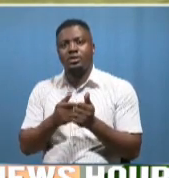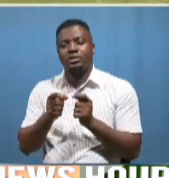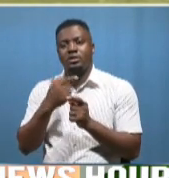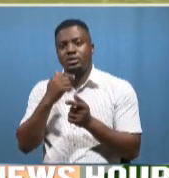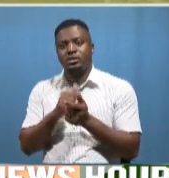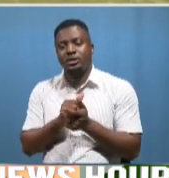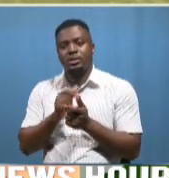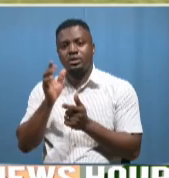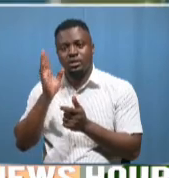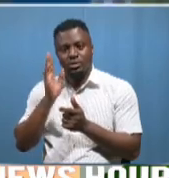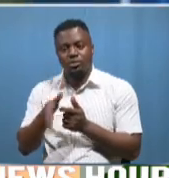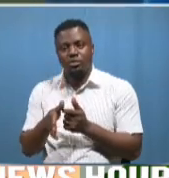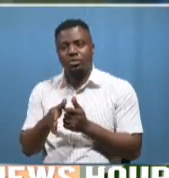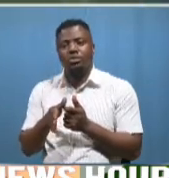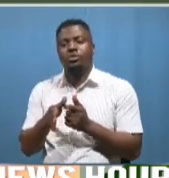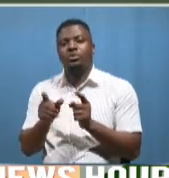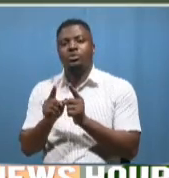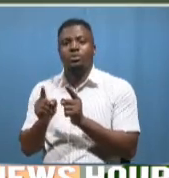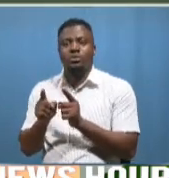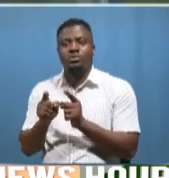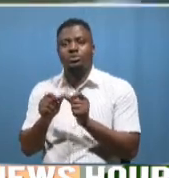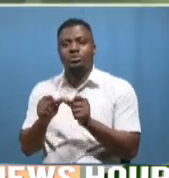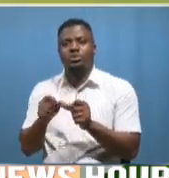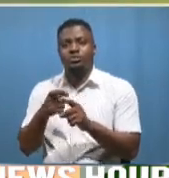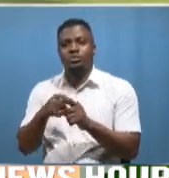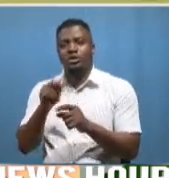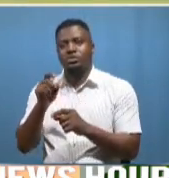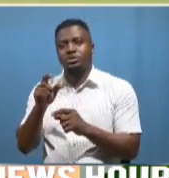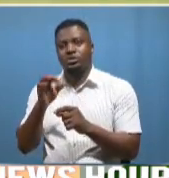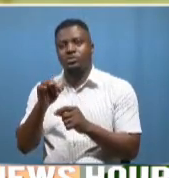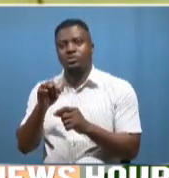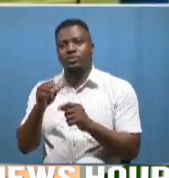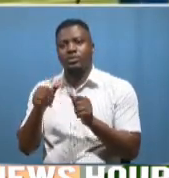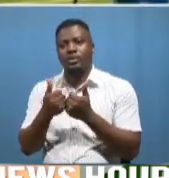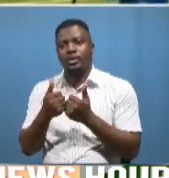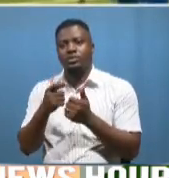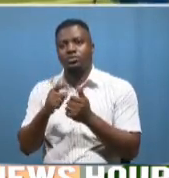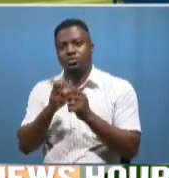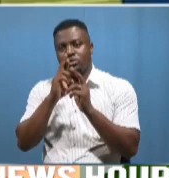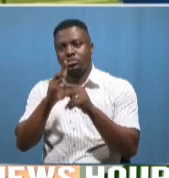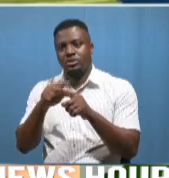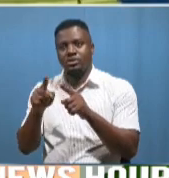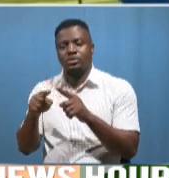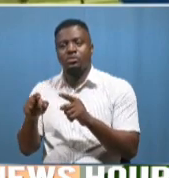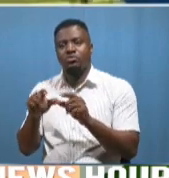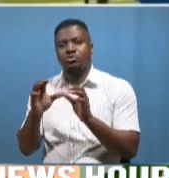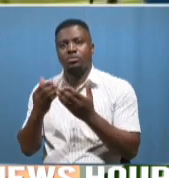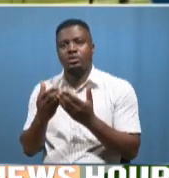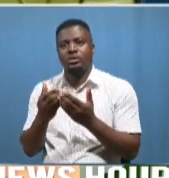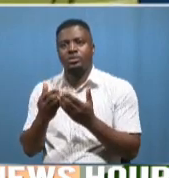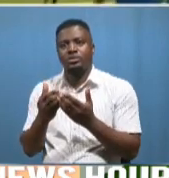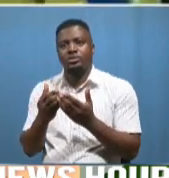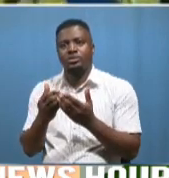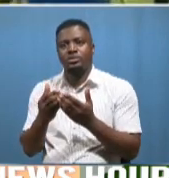that they will be waiting for the official invitation letter from the LOC of the Para Games to their respective para committees and